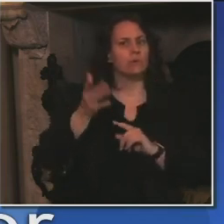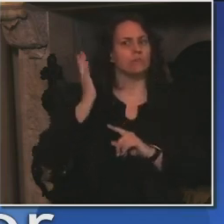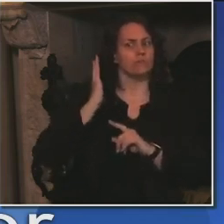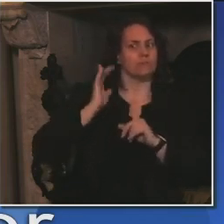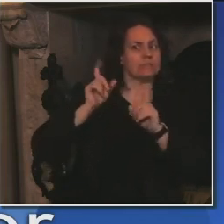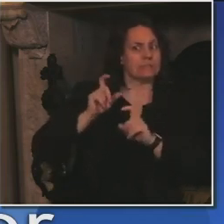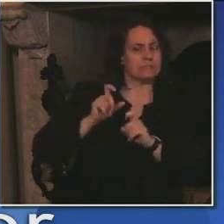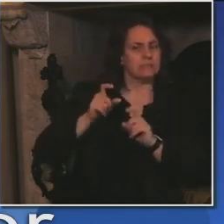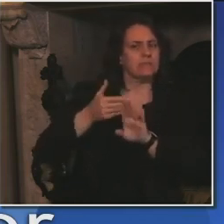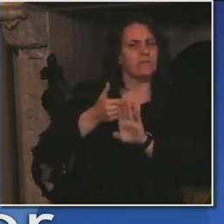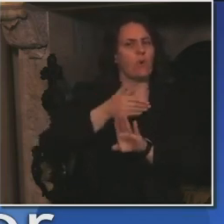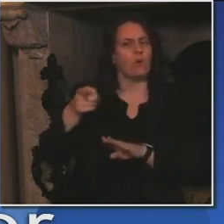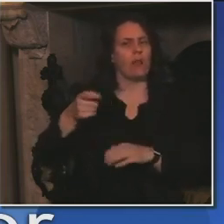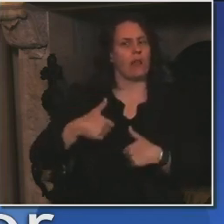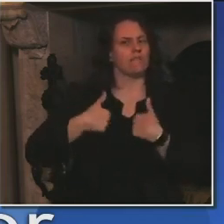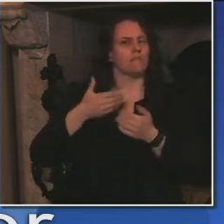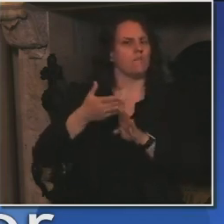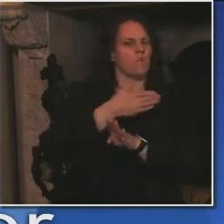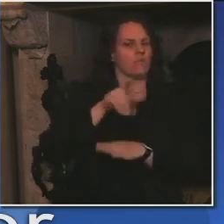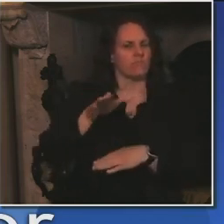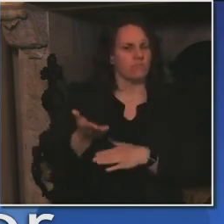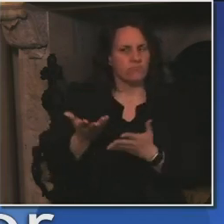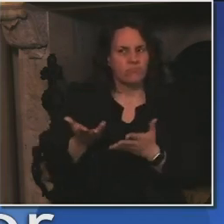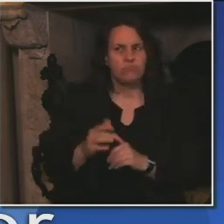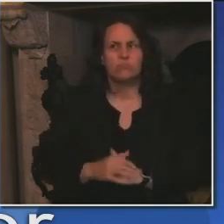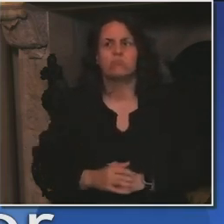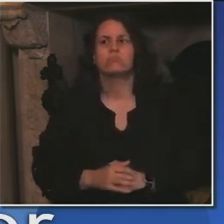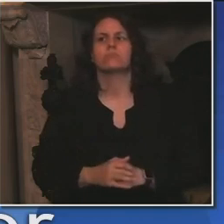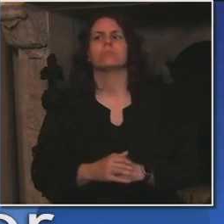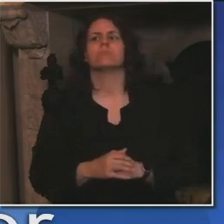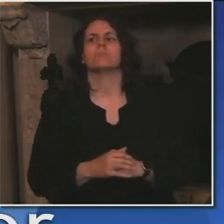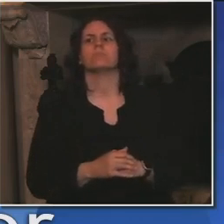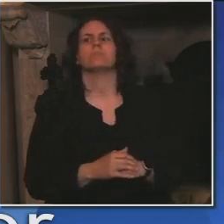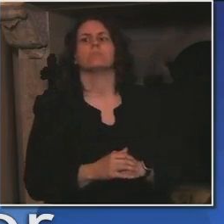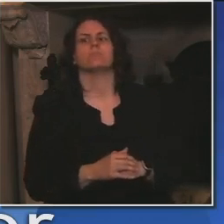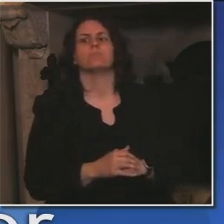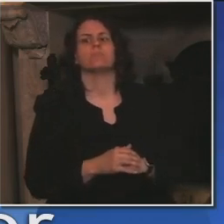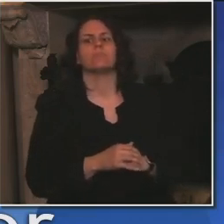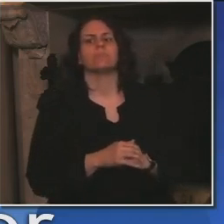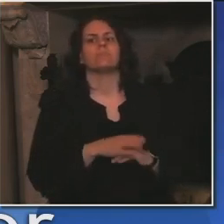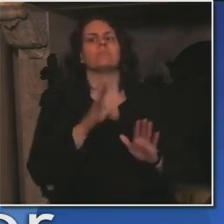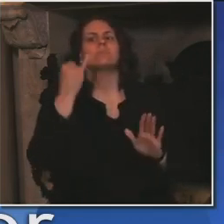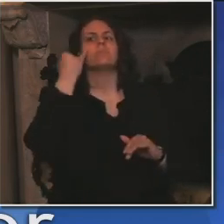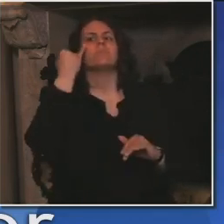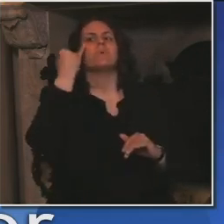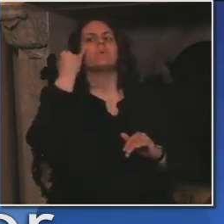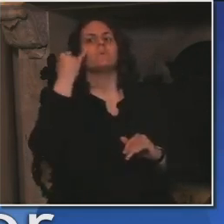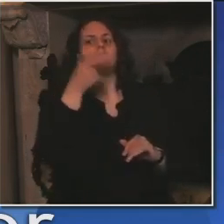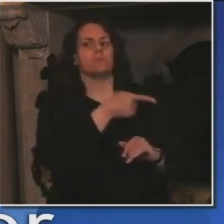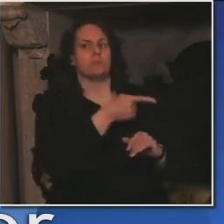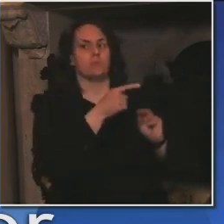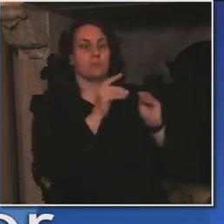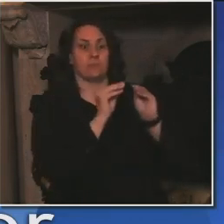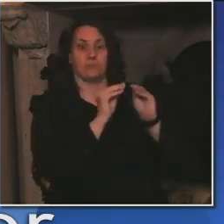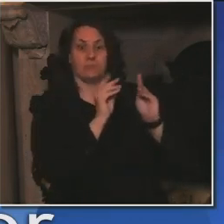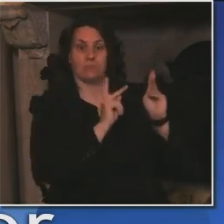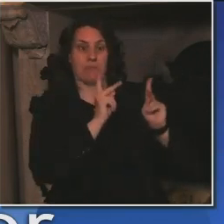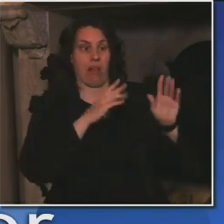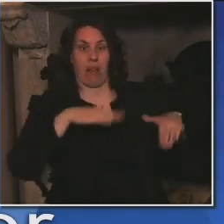of the population not tested might be infected, and are there plans to further expand testing to